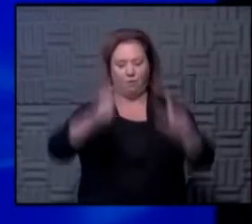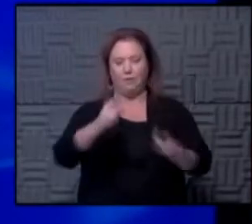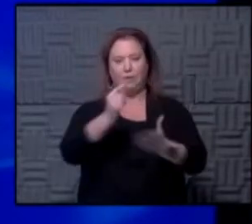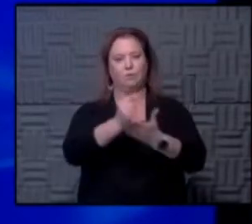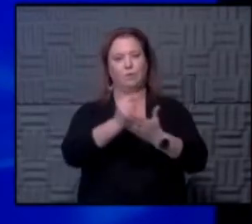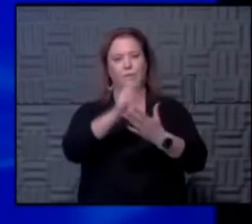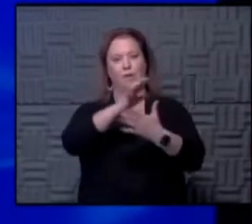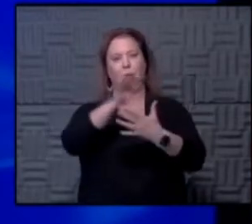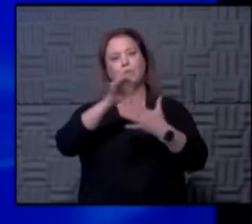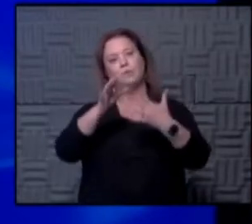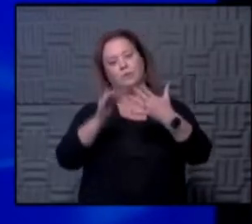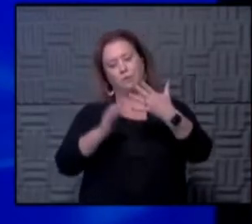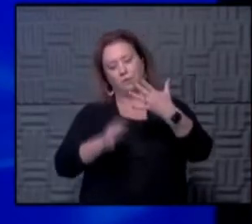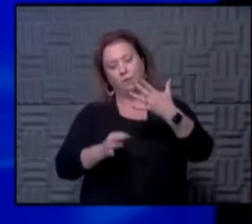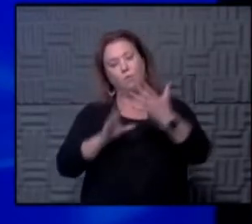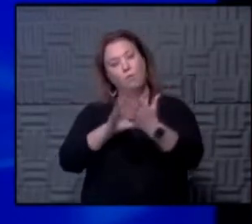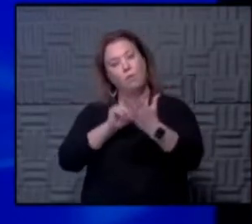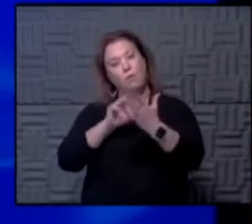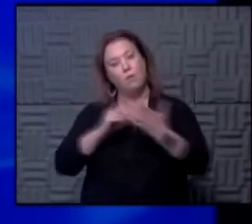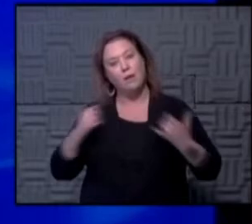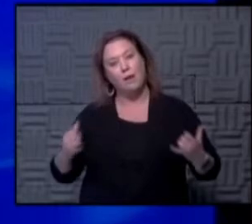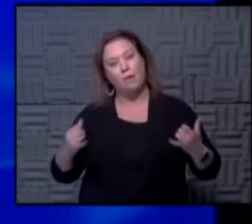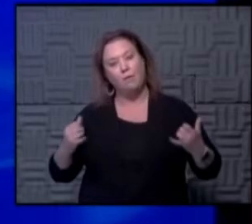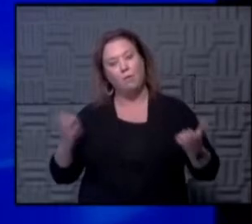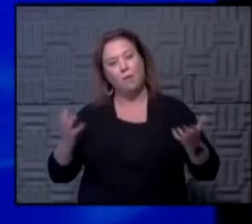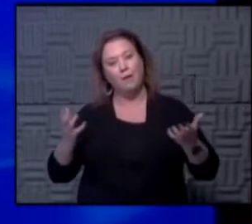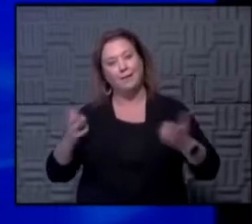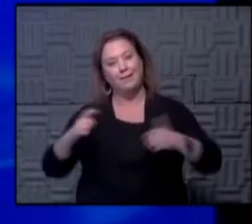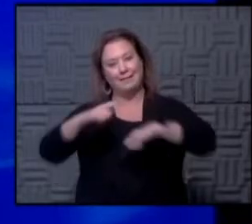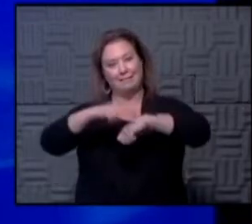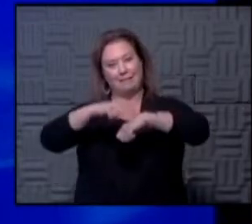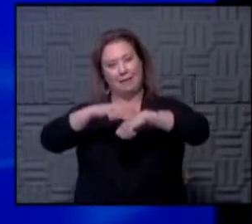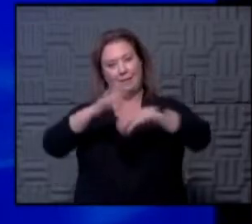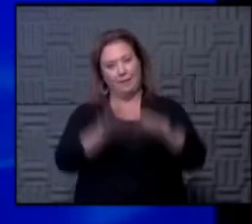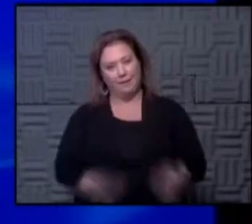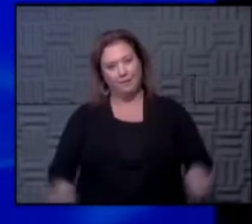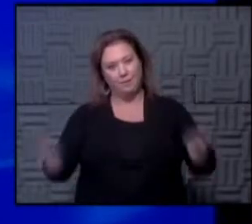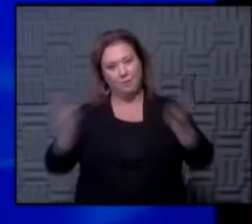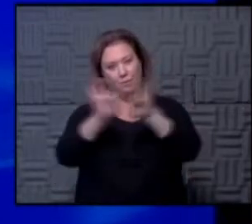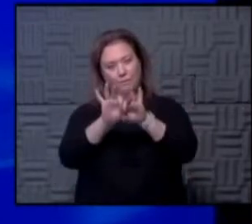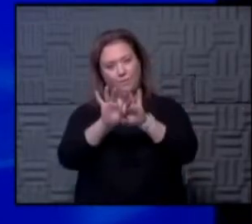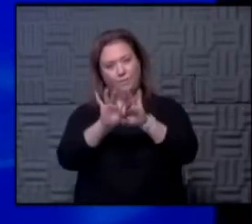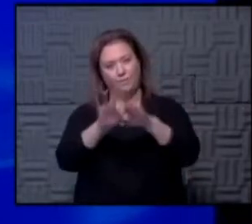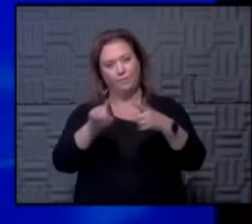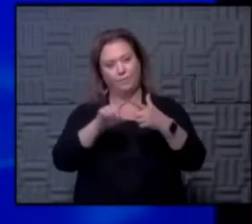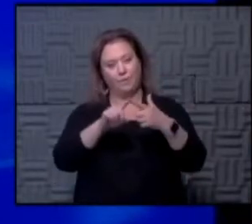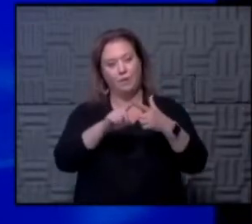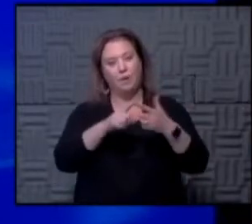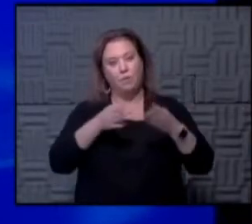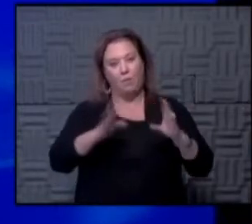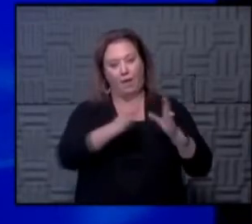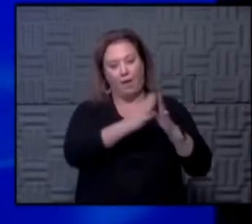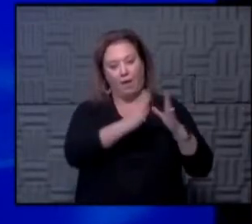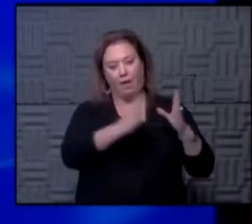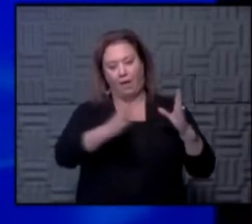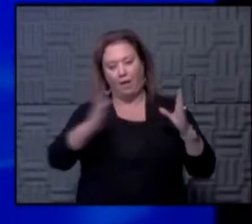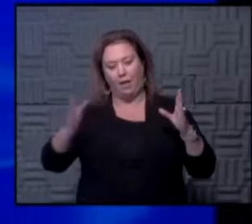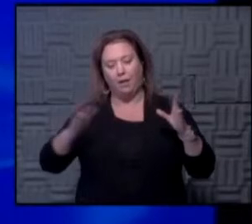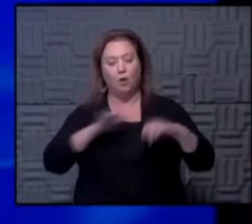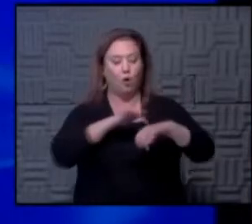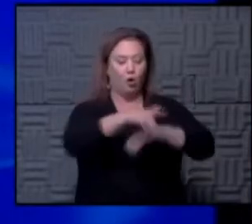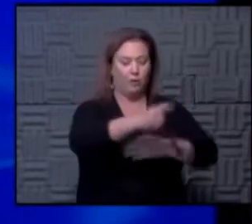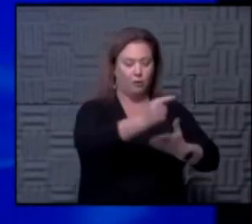these, what we're learning is that timing matters. Sometimes sequence matters. Early treatment is